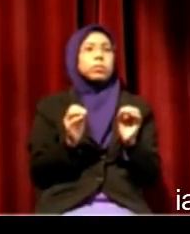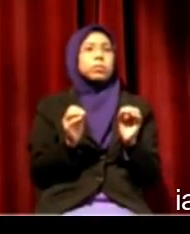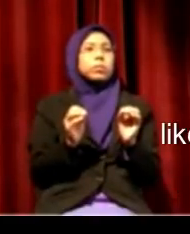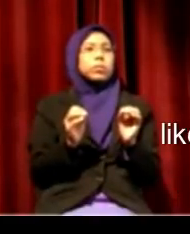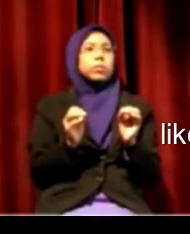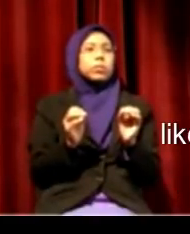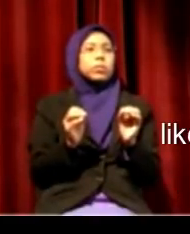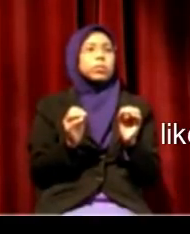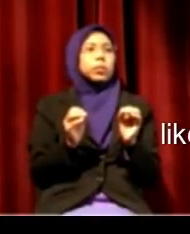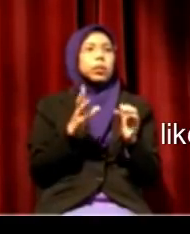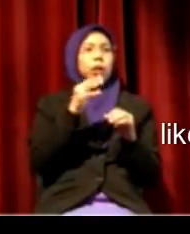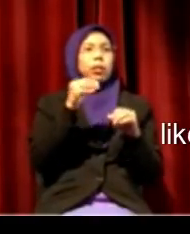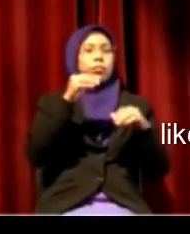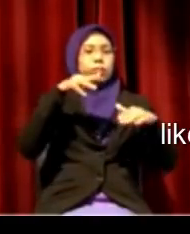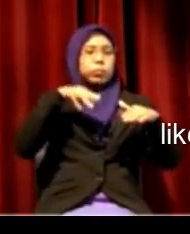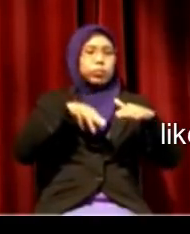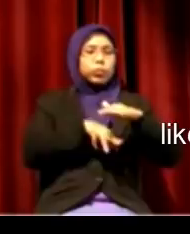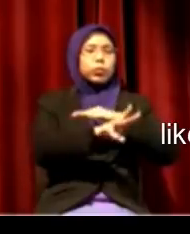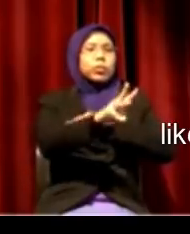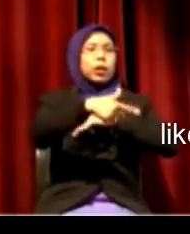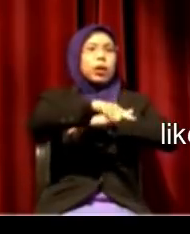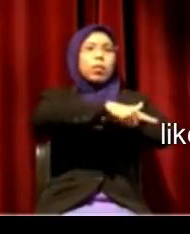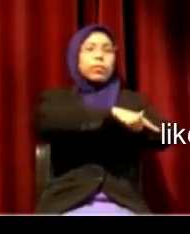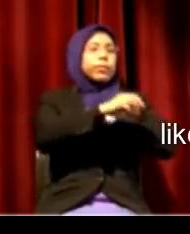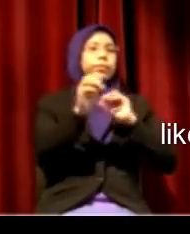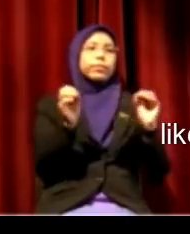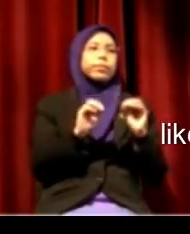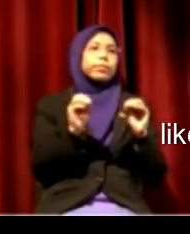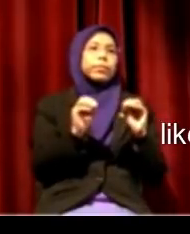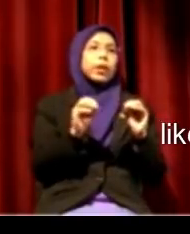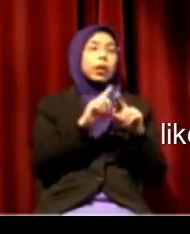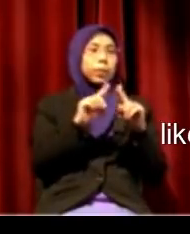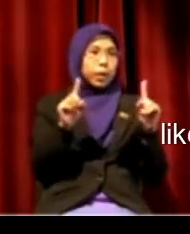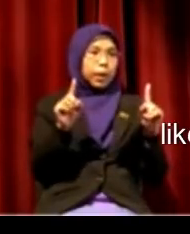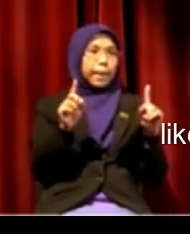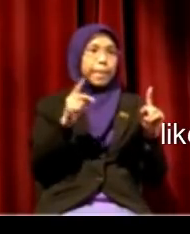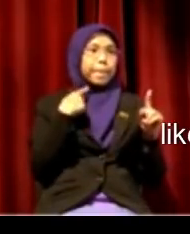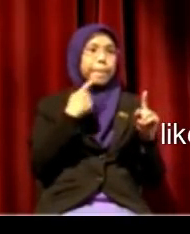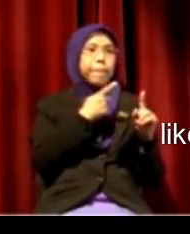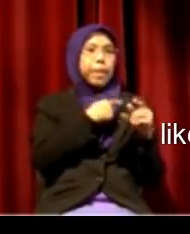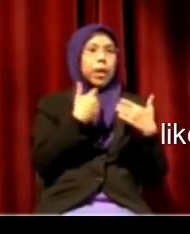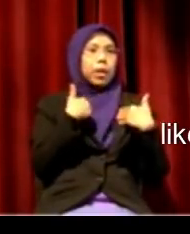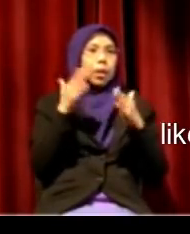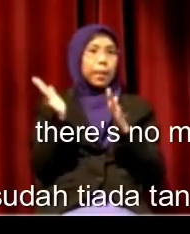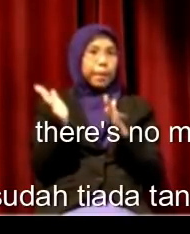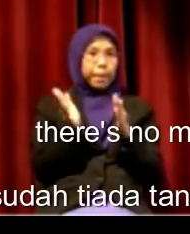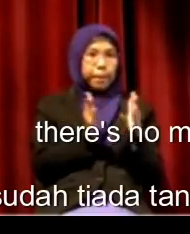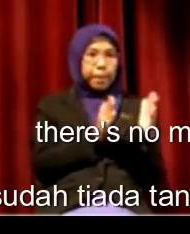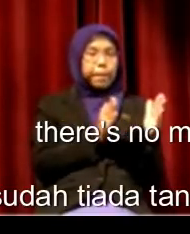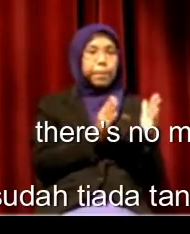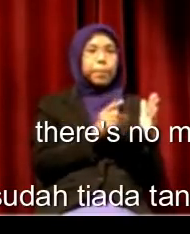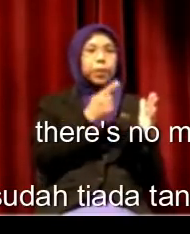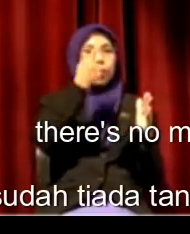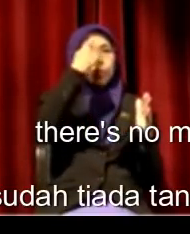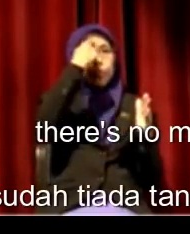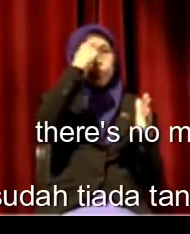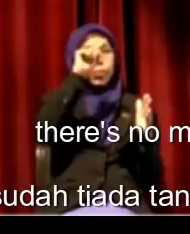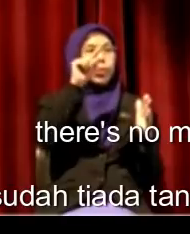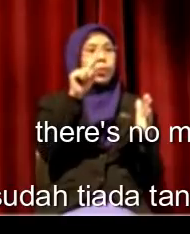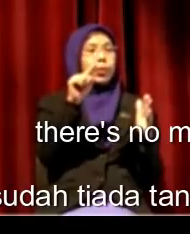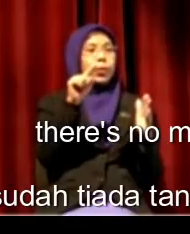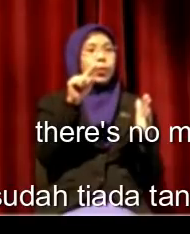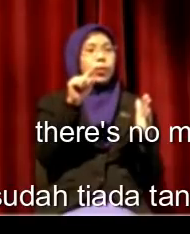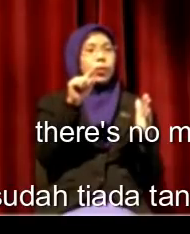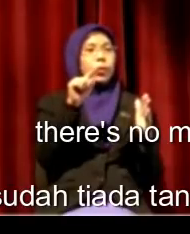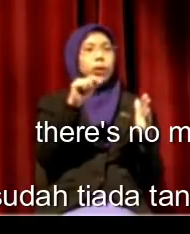of the sea. Likewise, as you move up, any planner would say that there is no